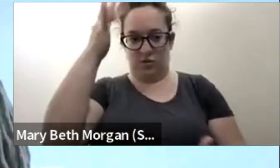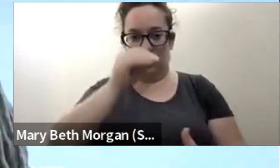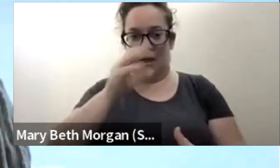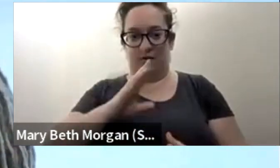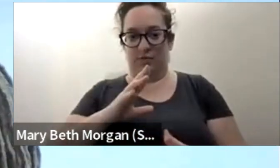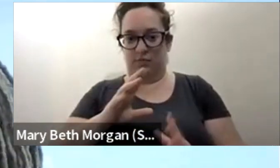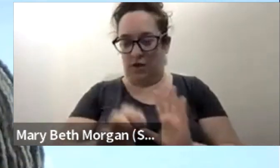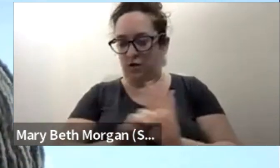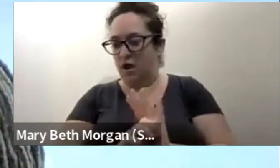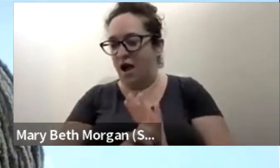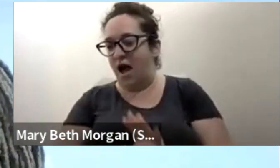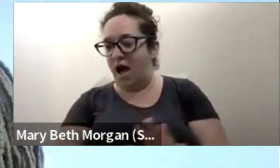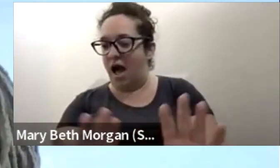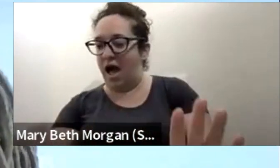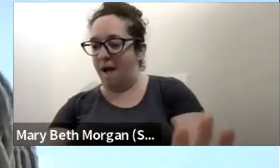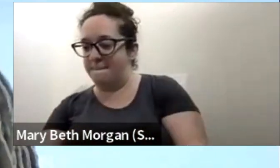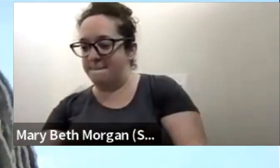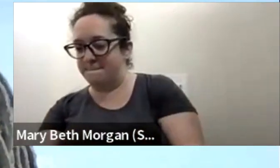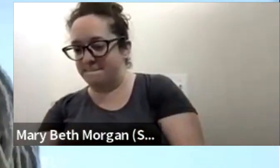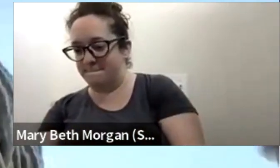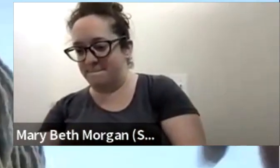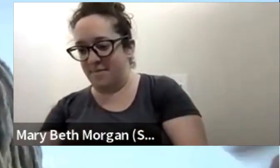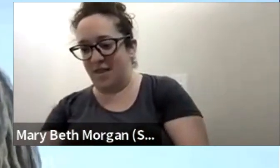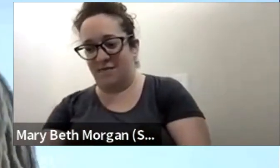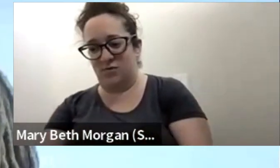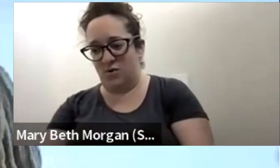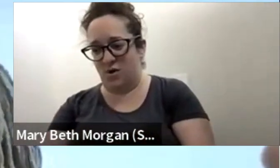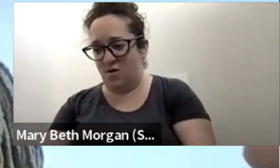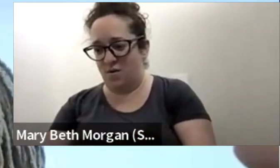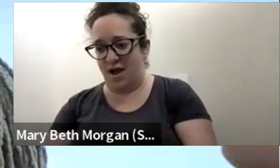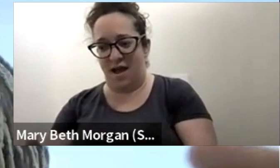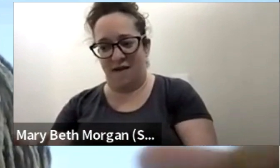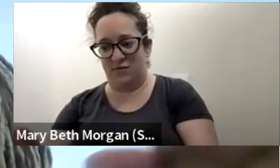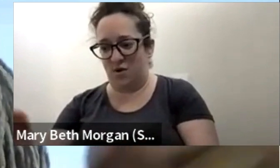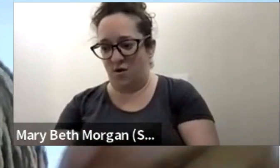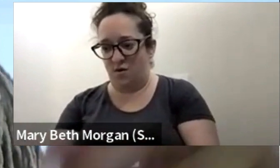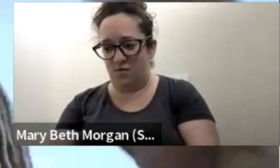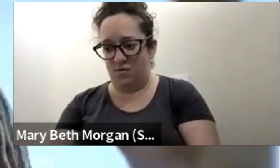woods move at certain points, right? People become woods.